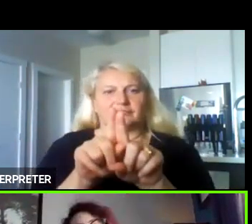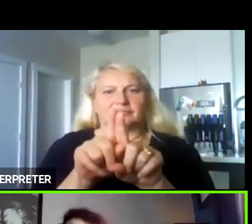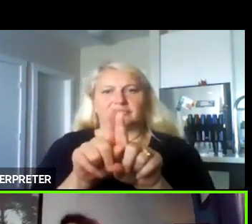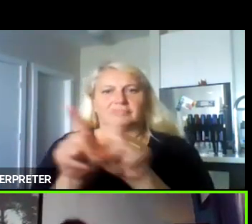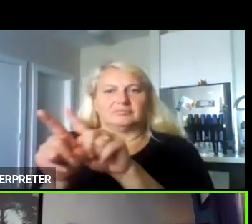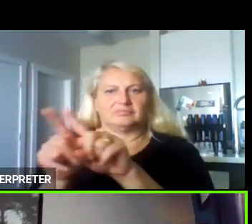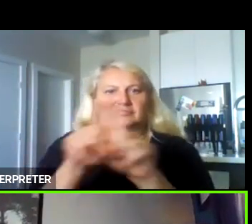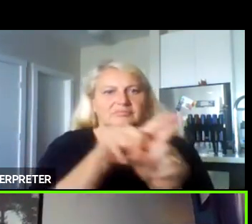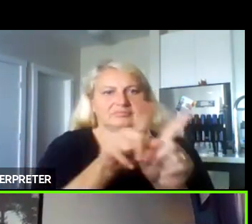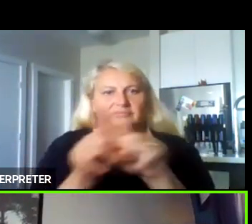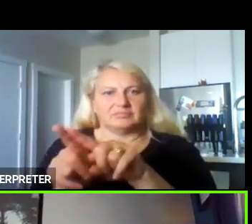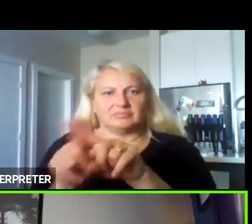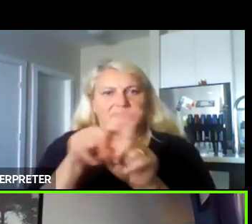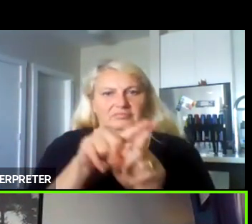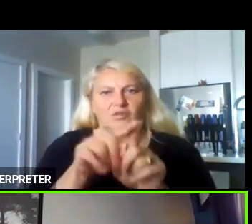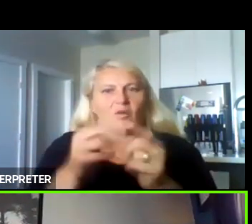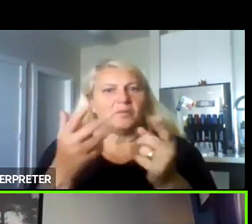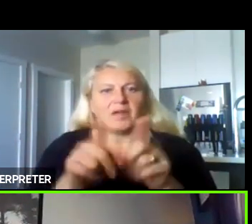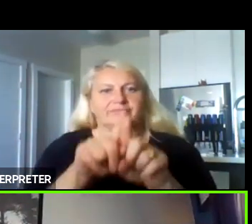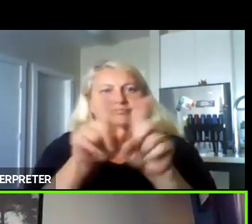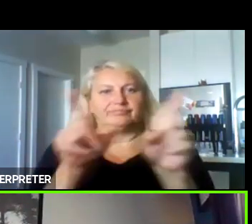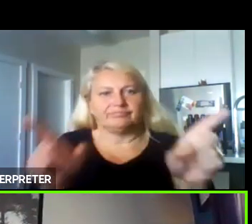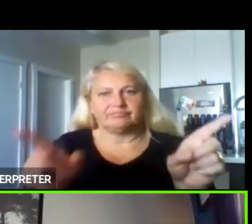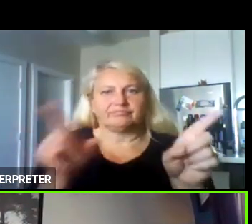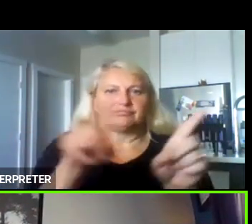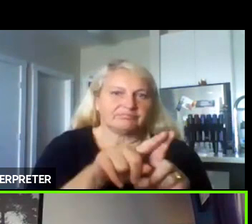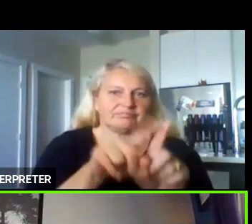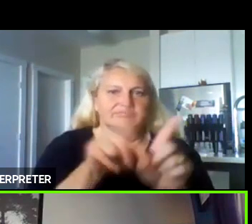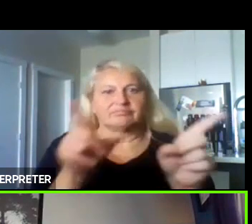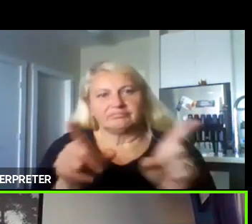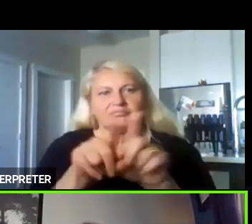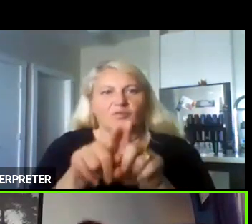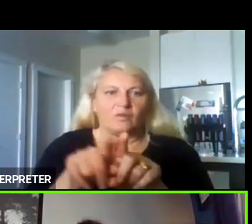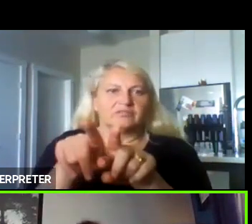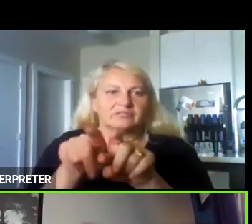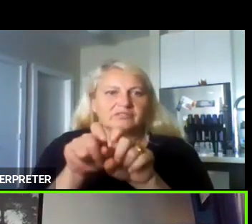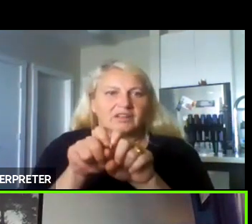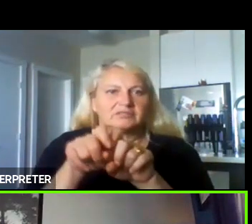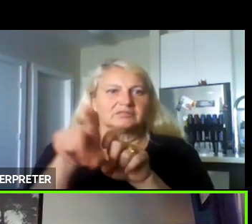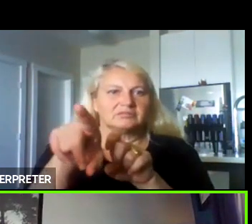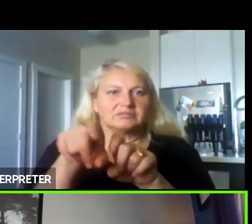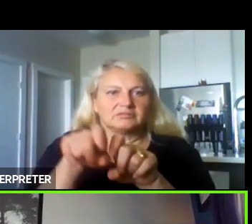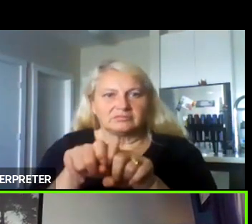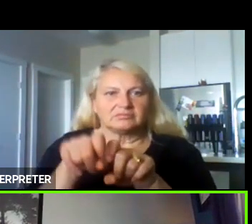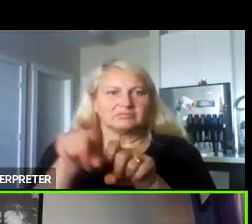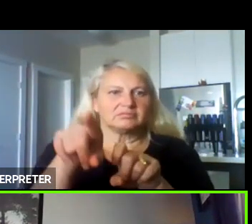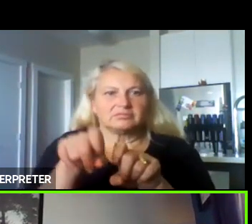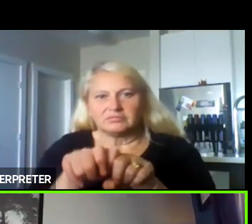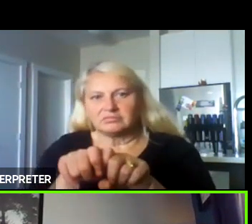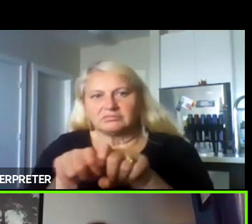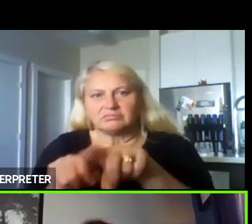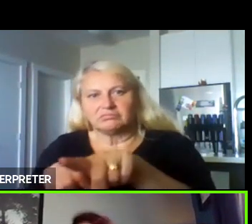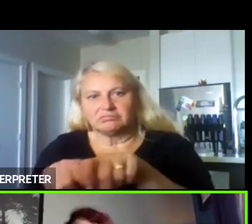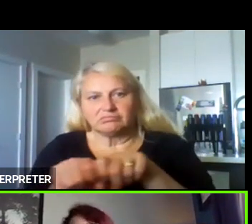wheels, moving through space, or just moving, flexing and extending as you'd